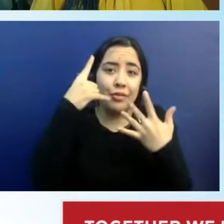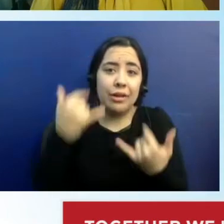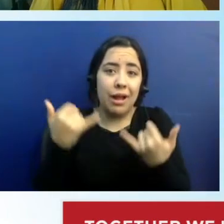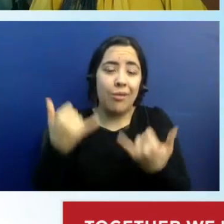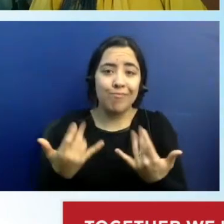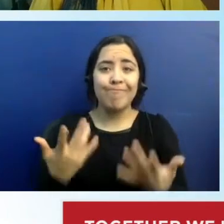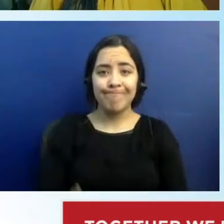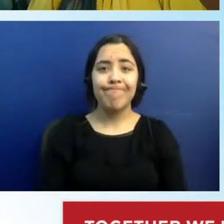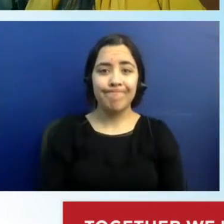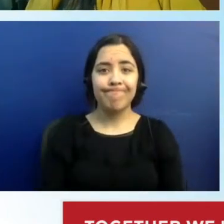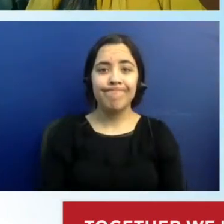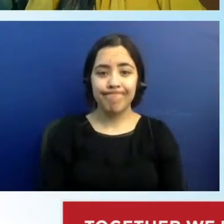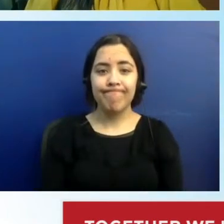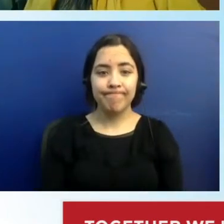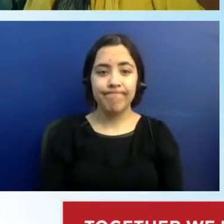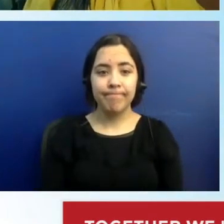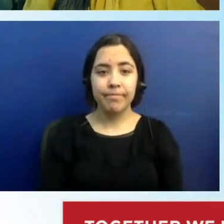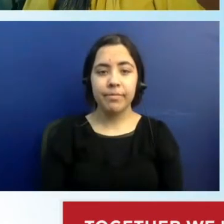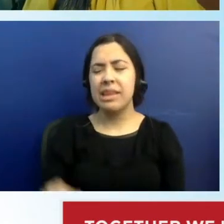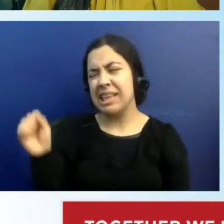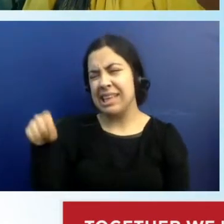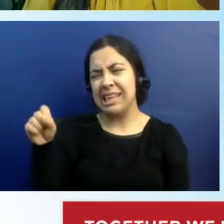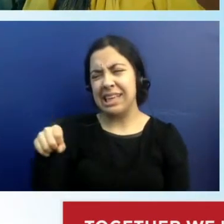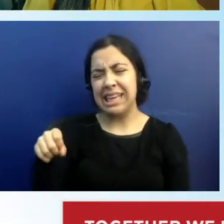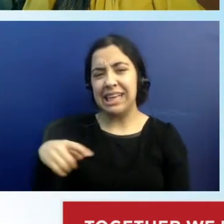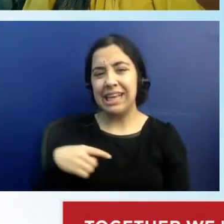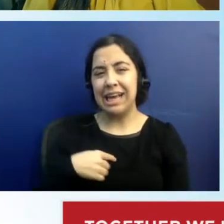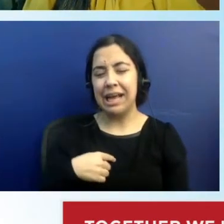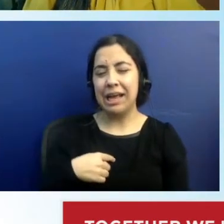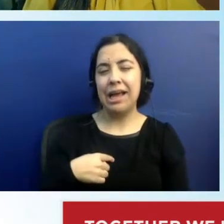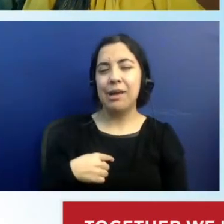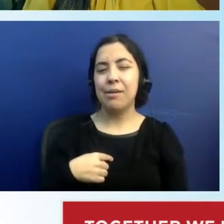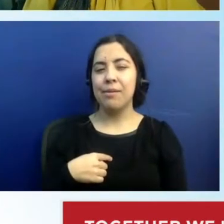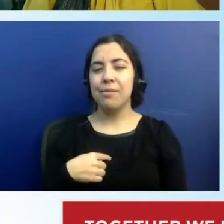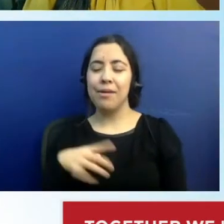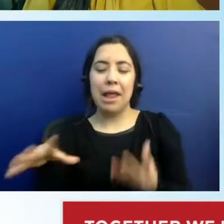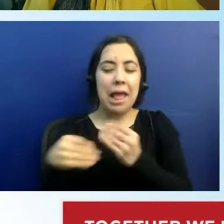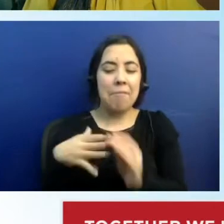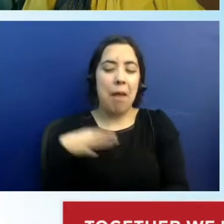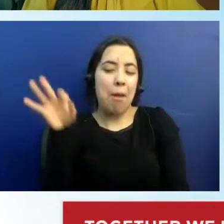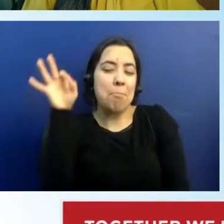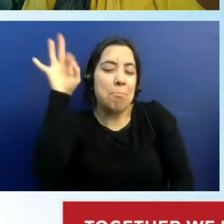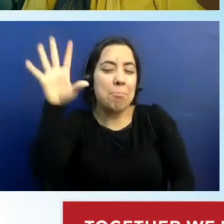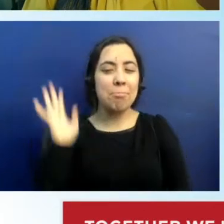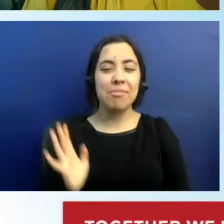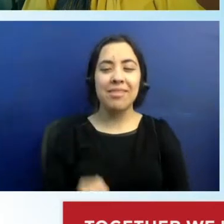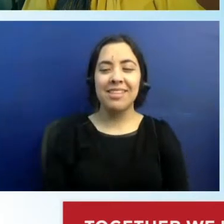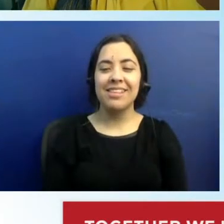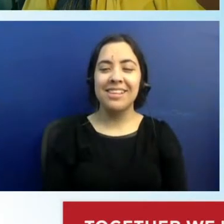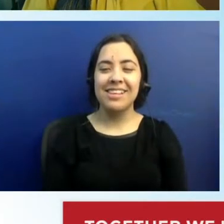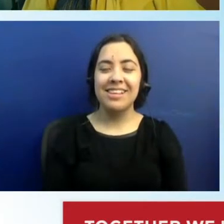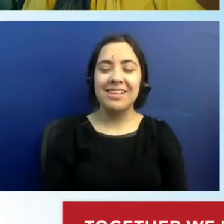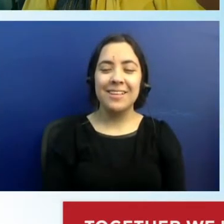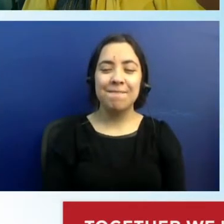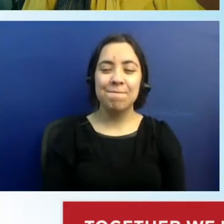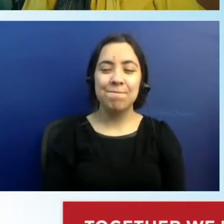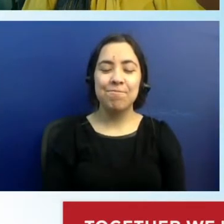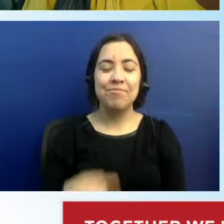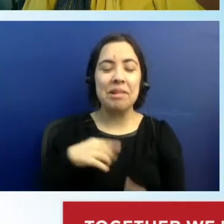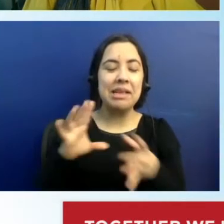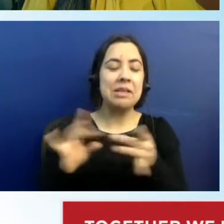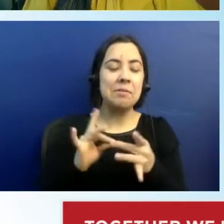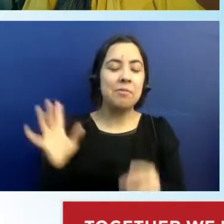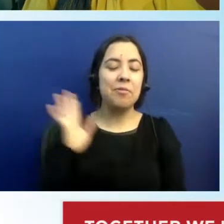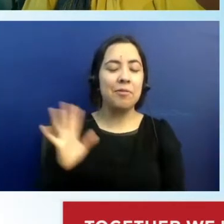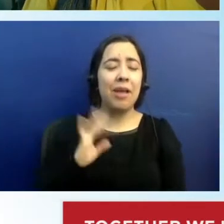Yeah. And I'm gonna take a little moderator's privilege and add my two cents and say, and I said this before, so